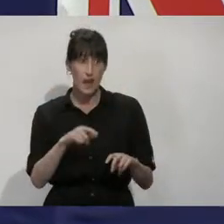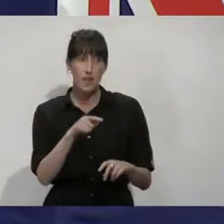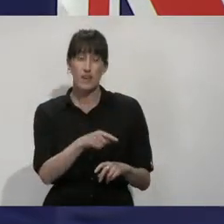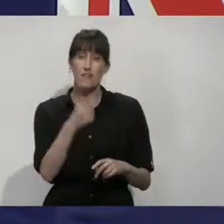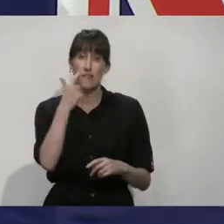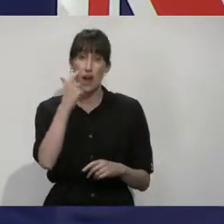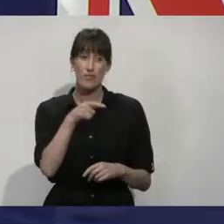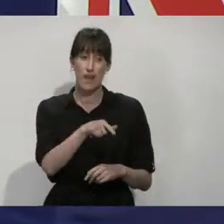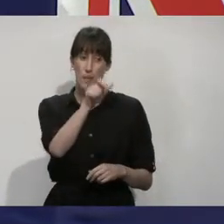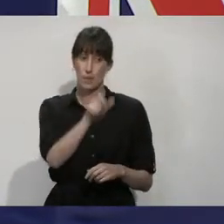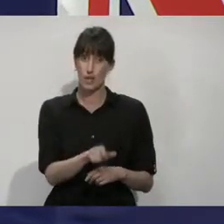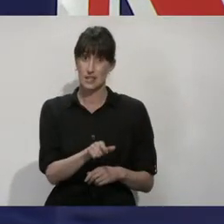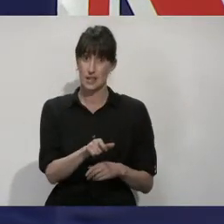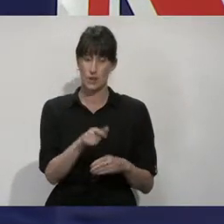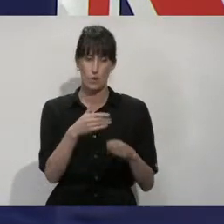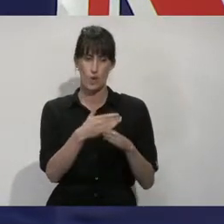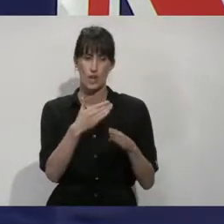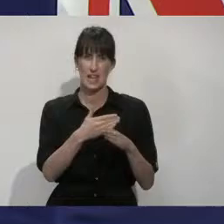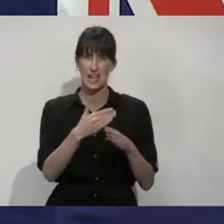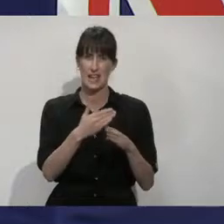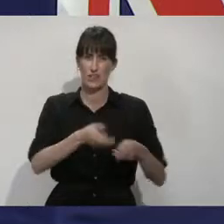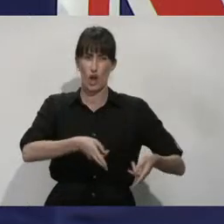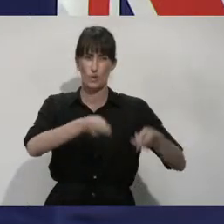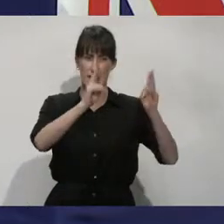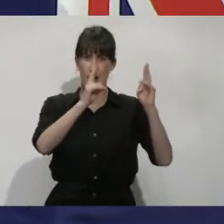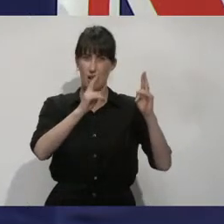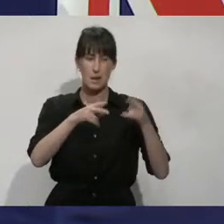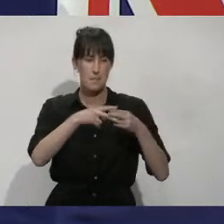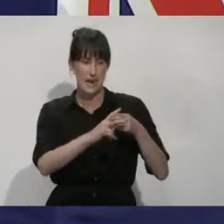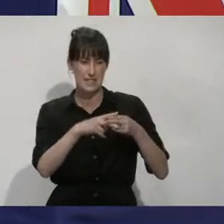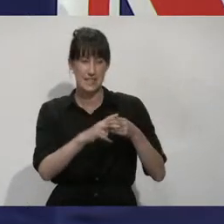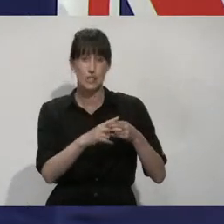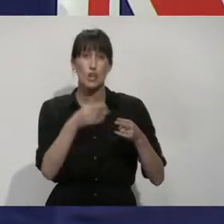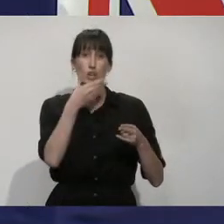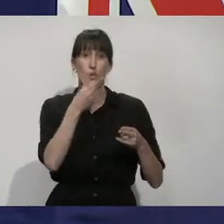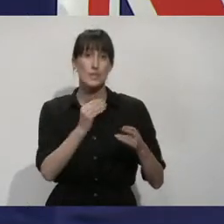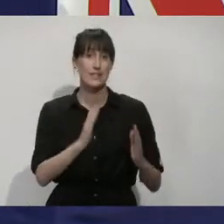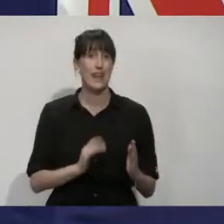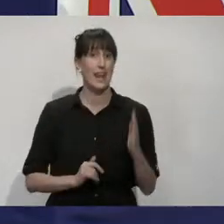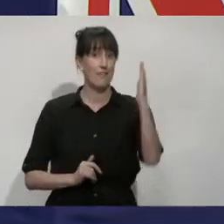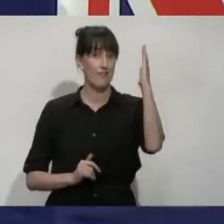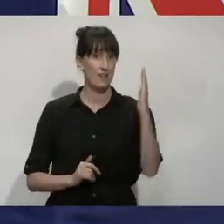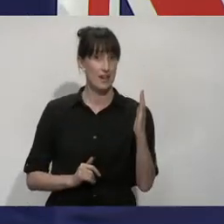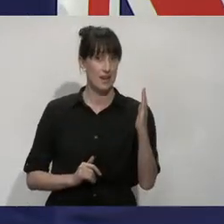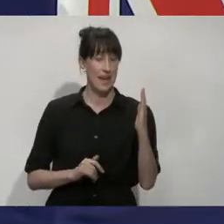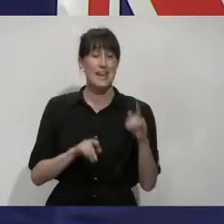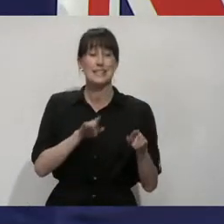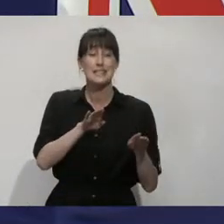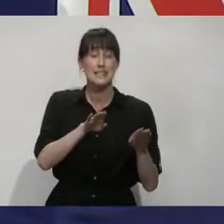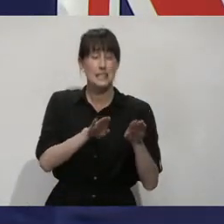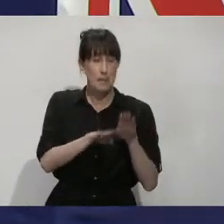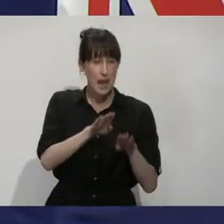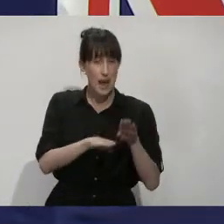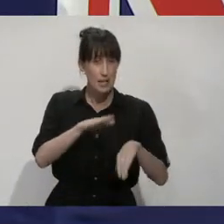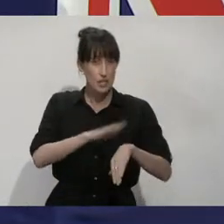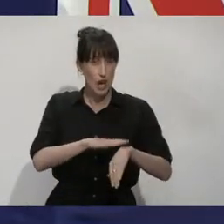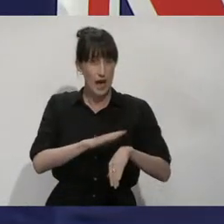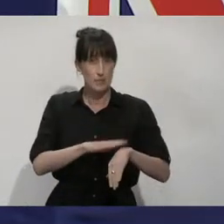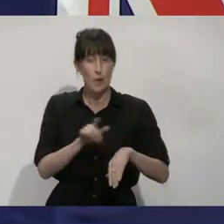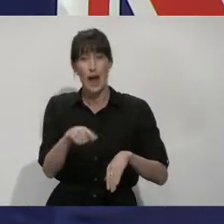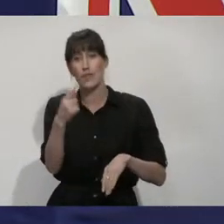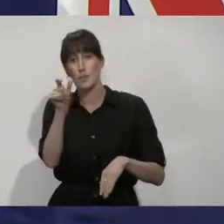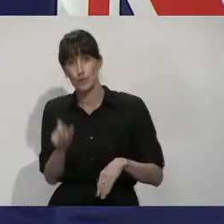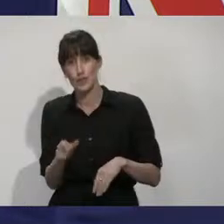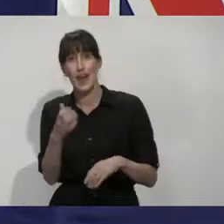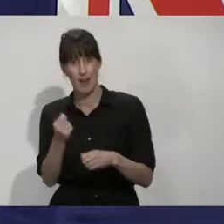the same lift as the case from the 31st of July, not at the same time, but very shortly after that person. And so